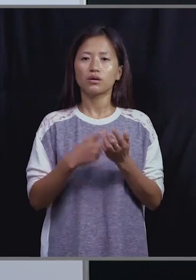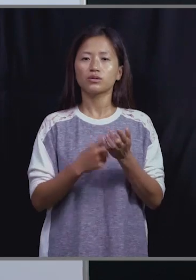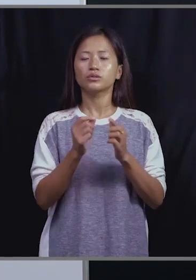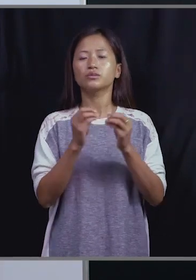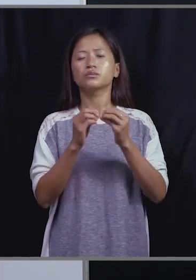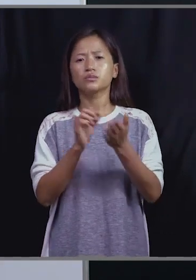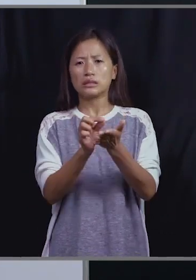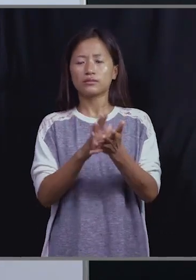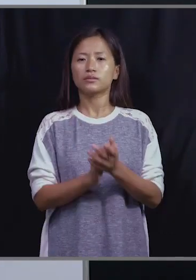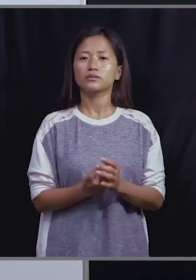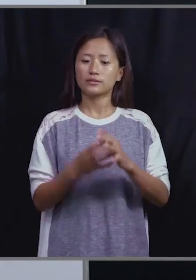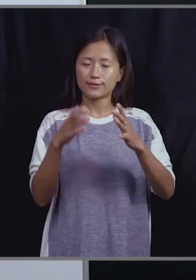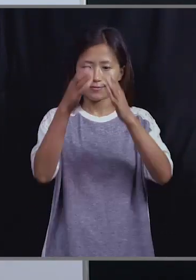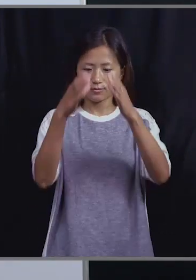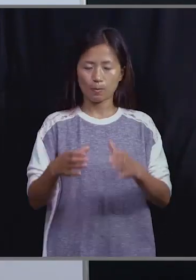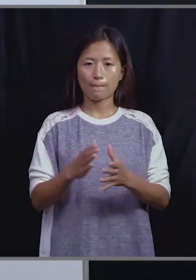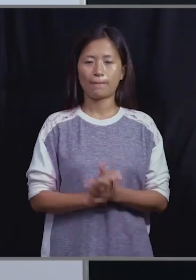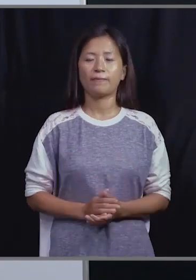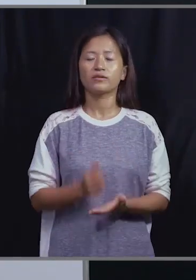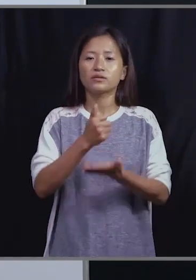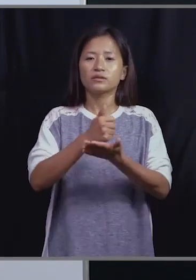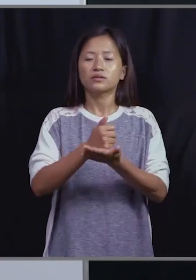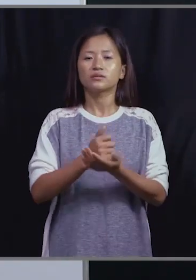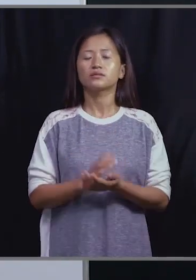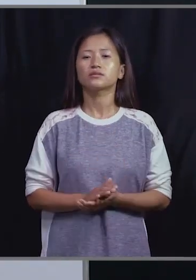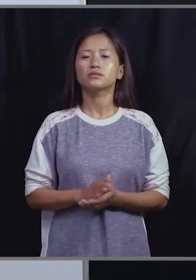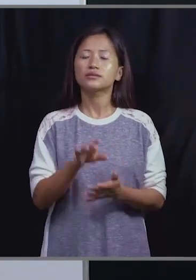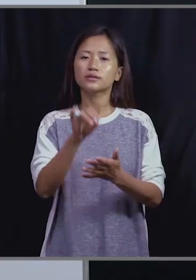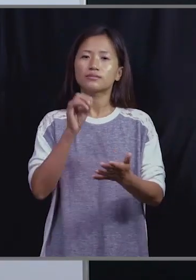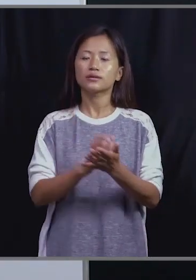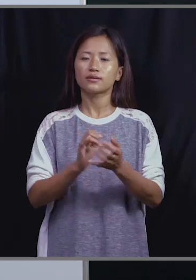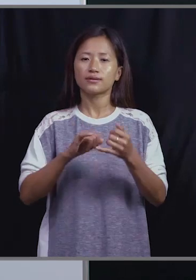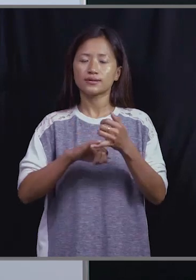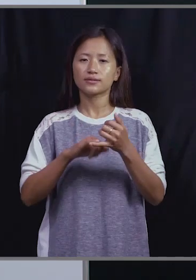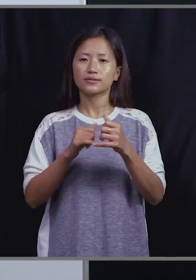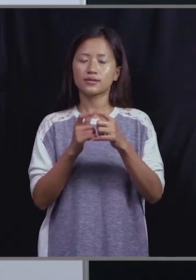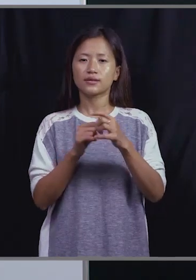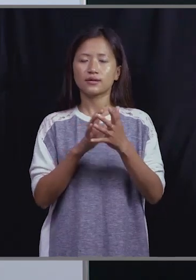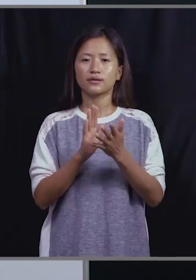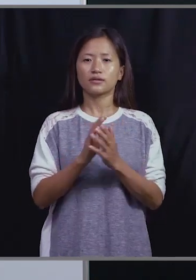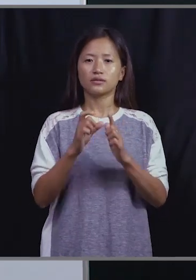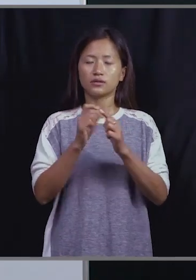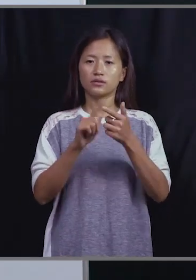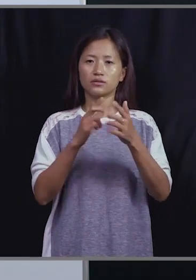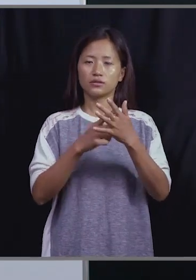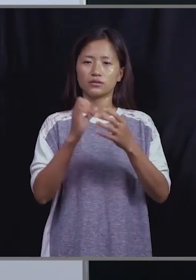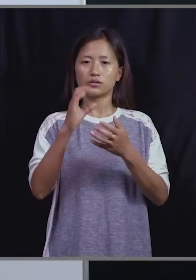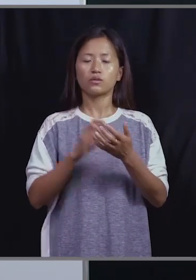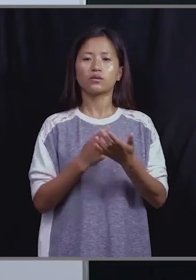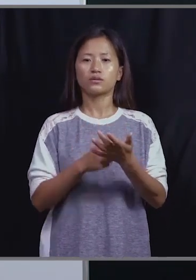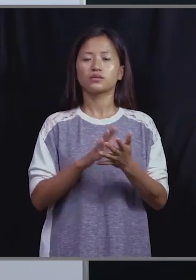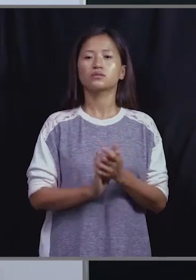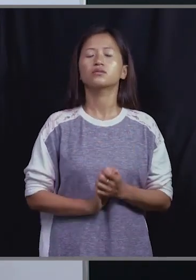Is because all the decisions has been taken by Stalin, that is in a dictatorial way, and the role of the